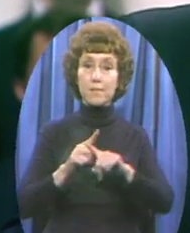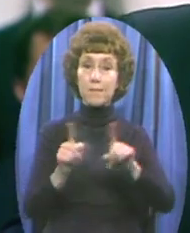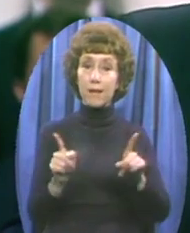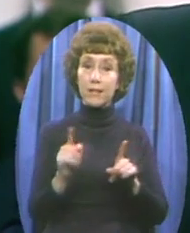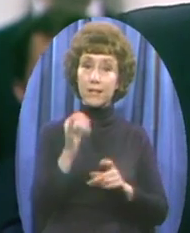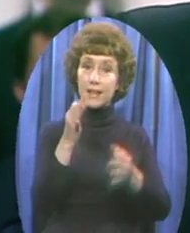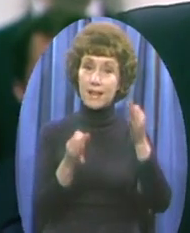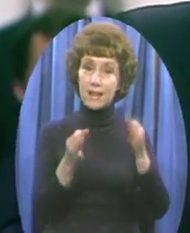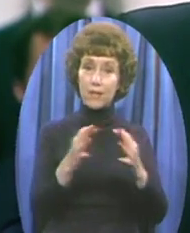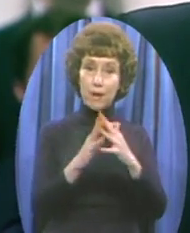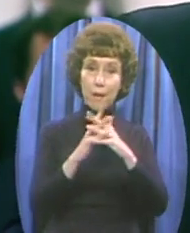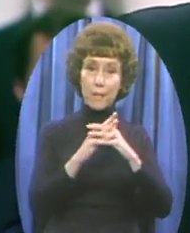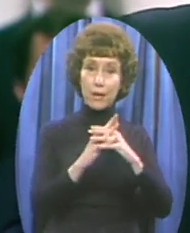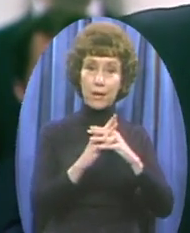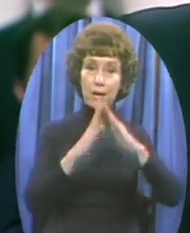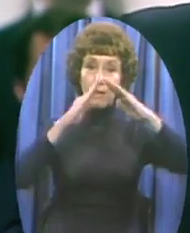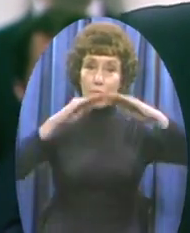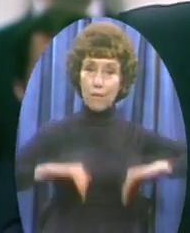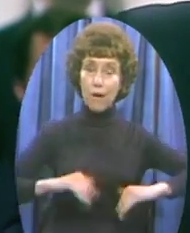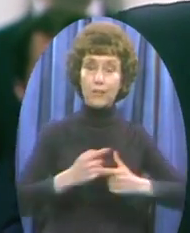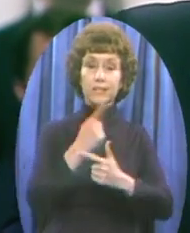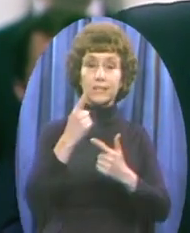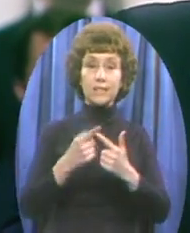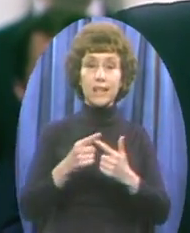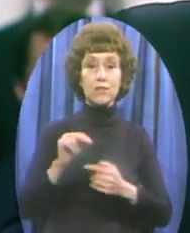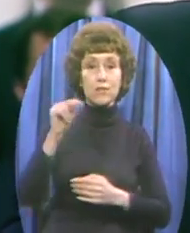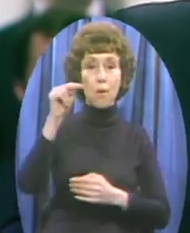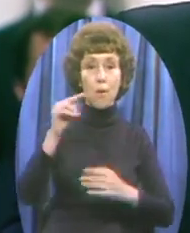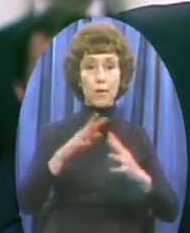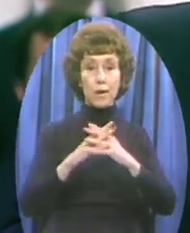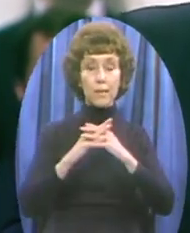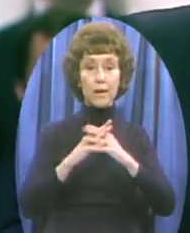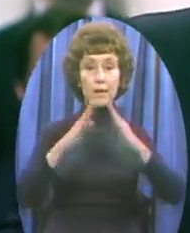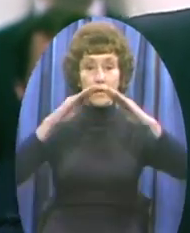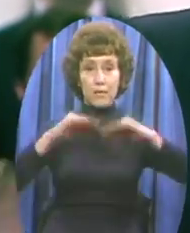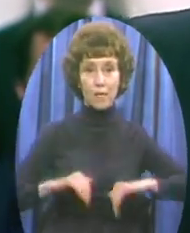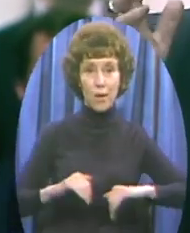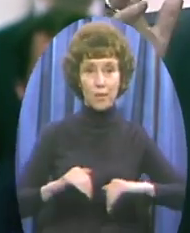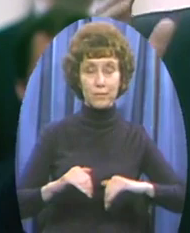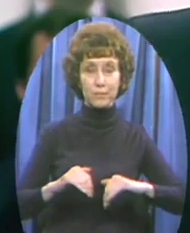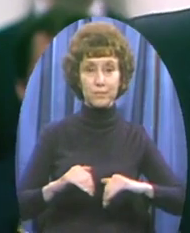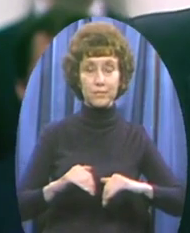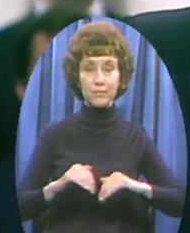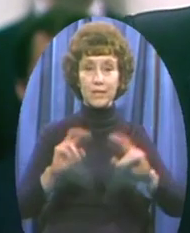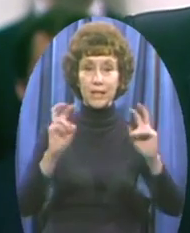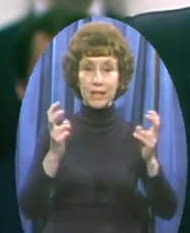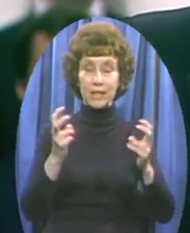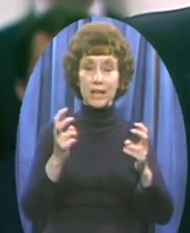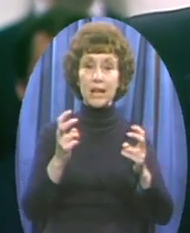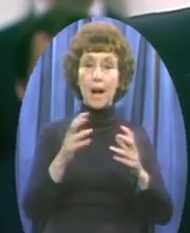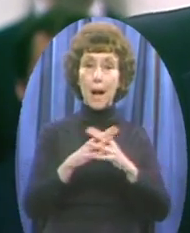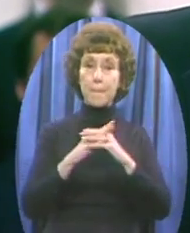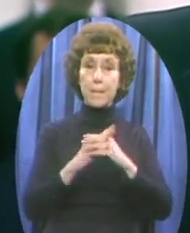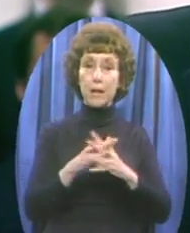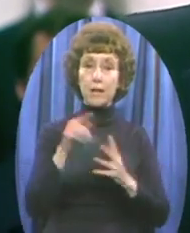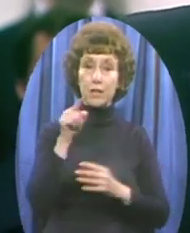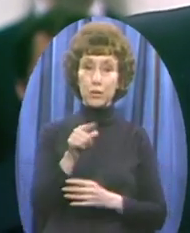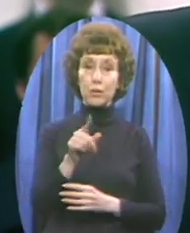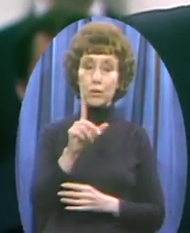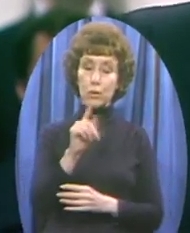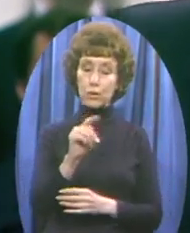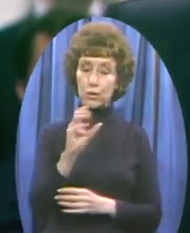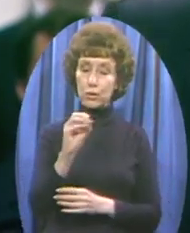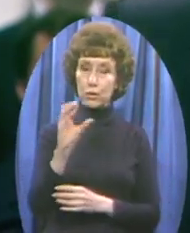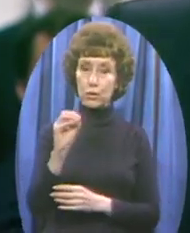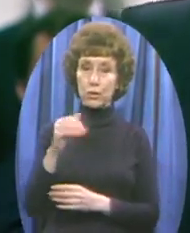falls. We must stand together in prayer. America, you're too young to die. That's the name of the primetime special, and I want you to write me here in